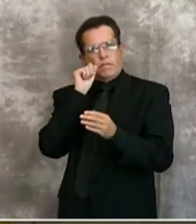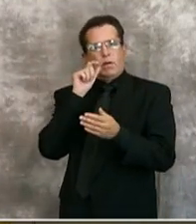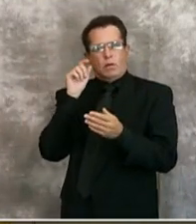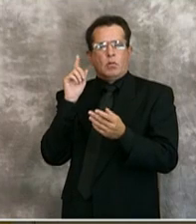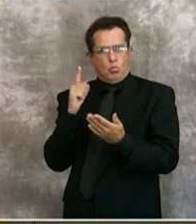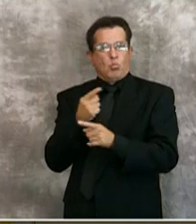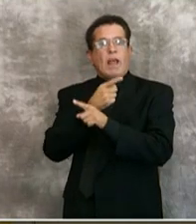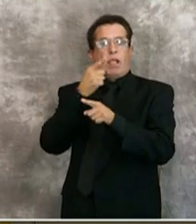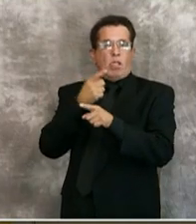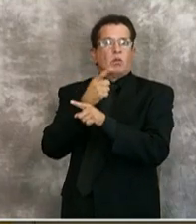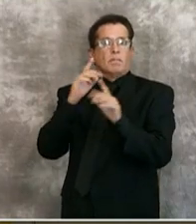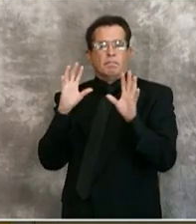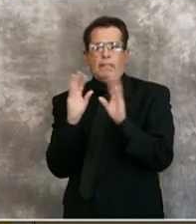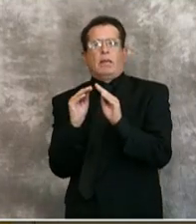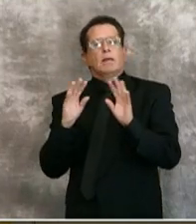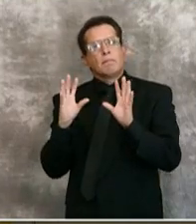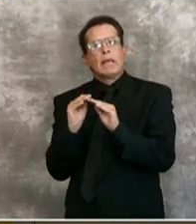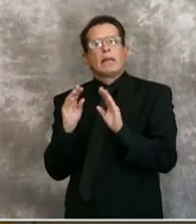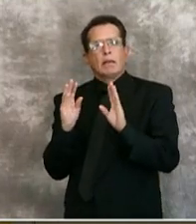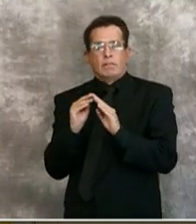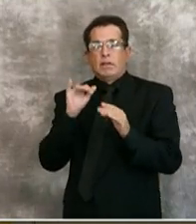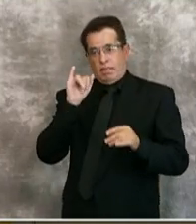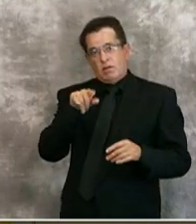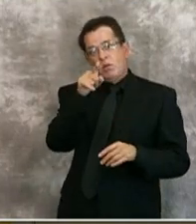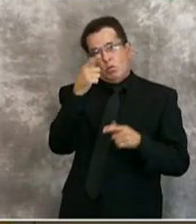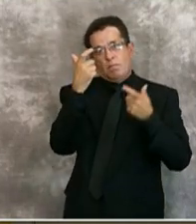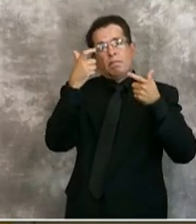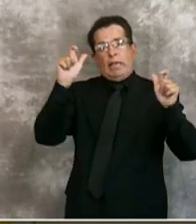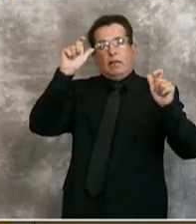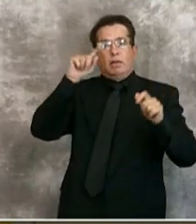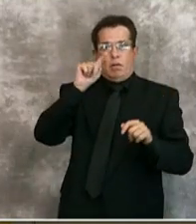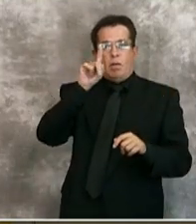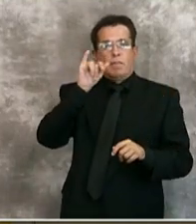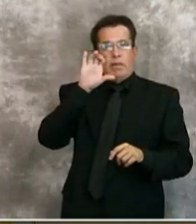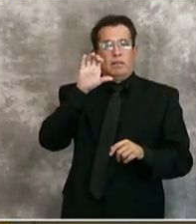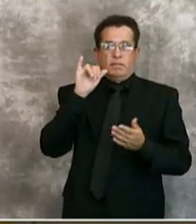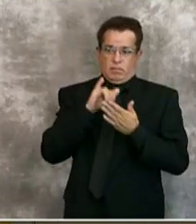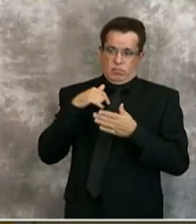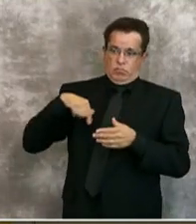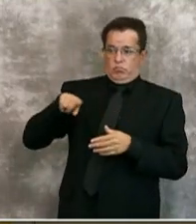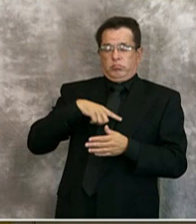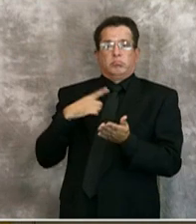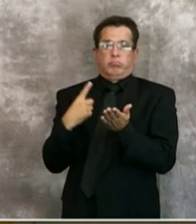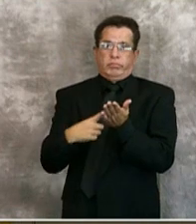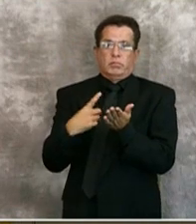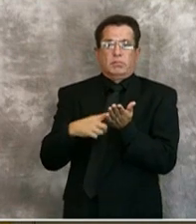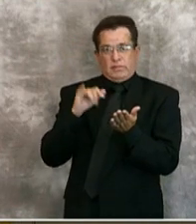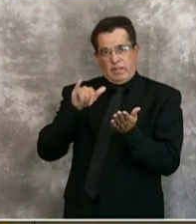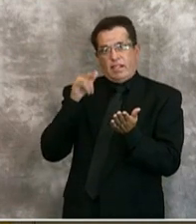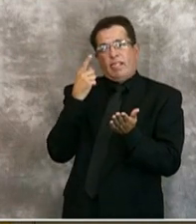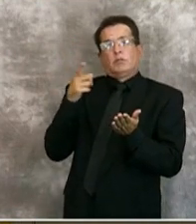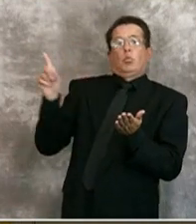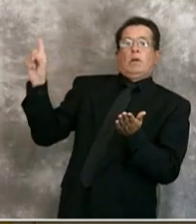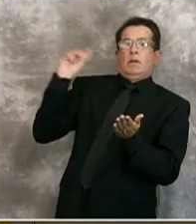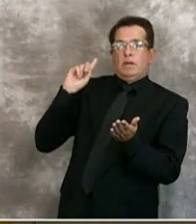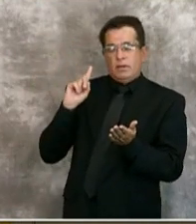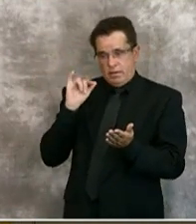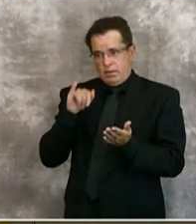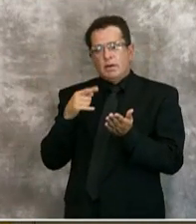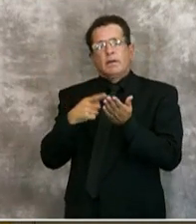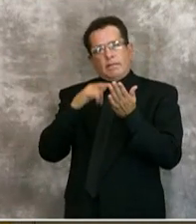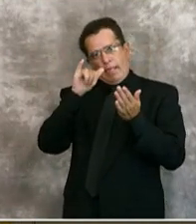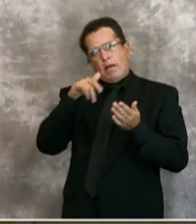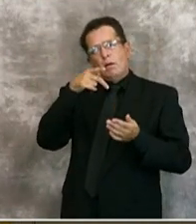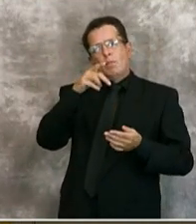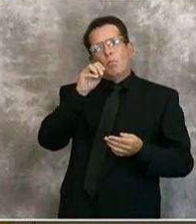this period. And indeed, one of the major topics at our last meeting at the end of last week was this issue of